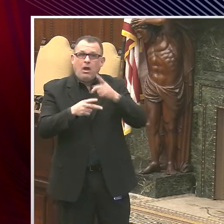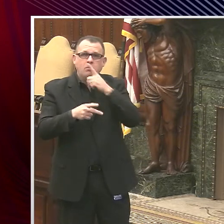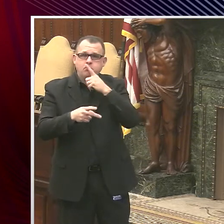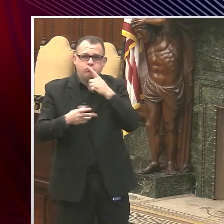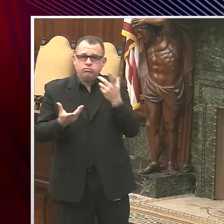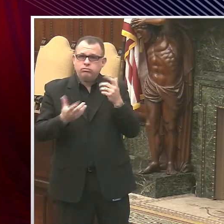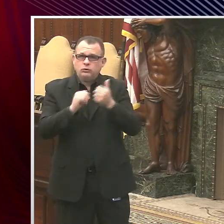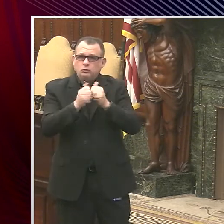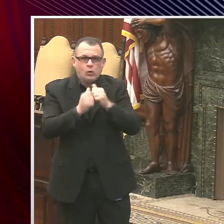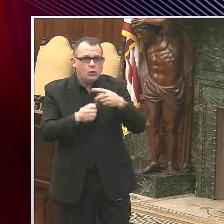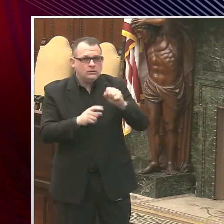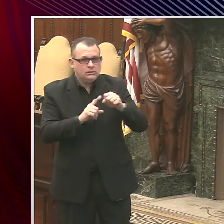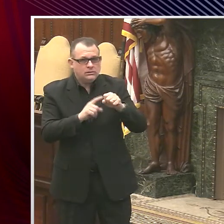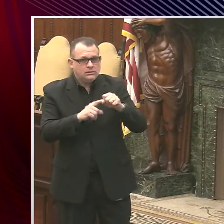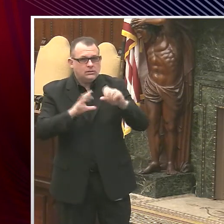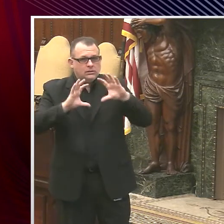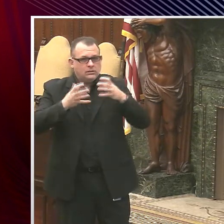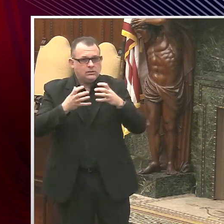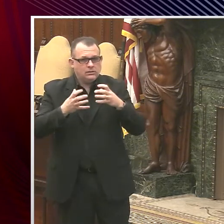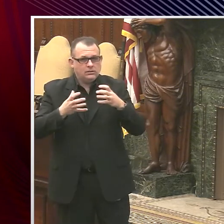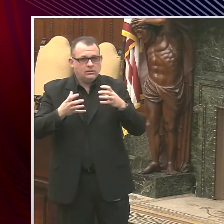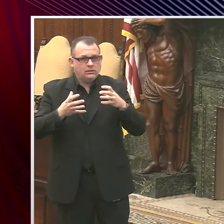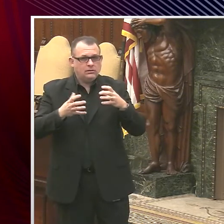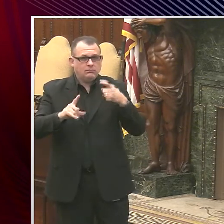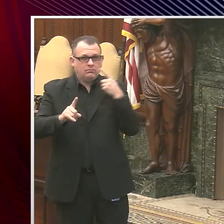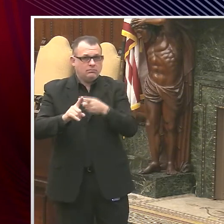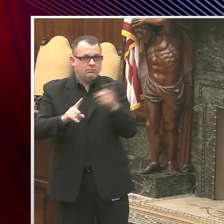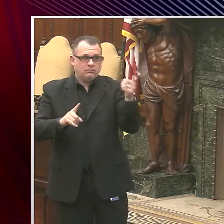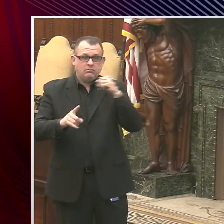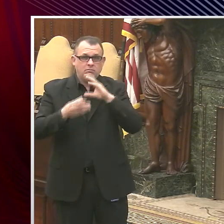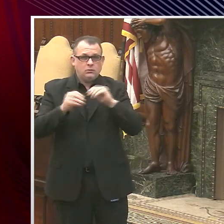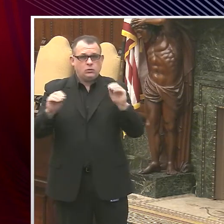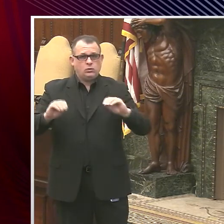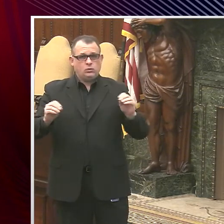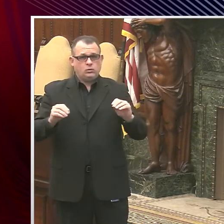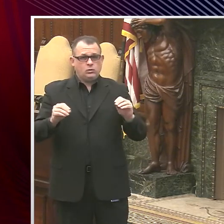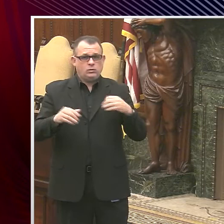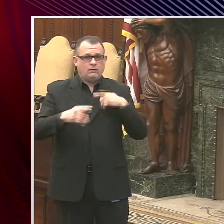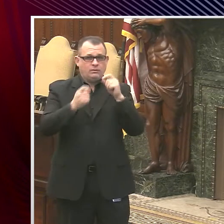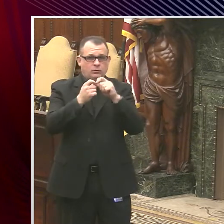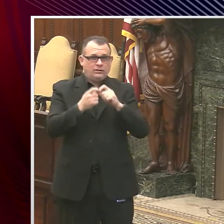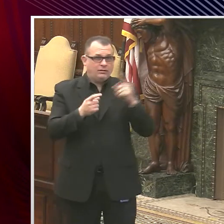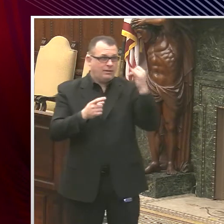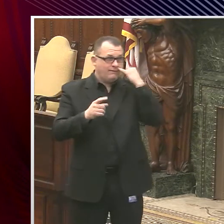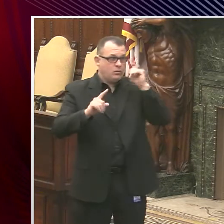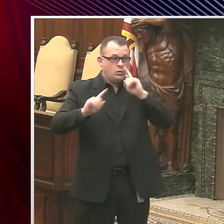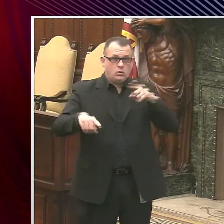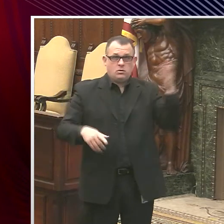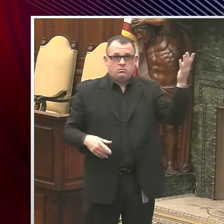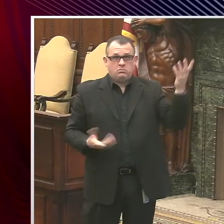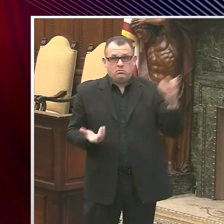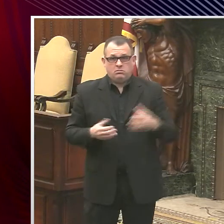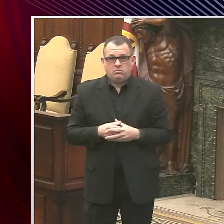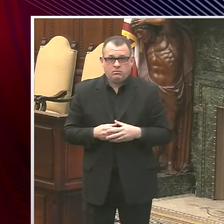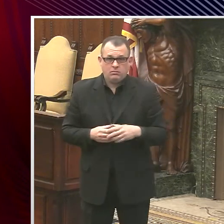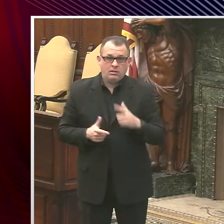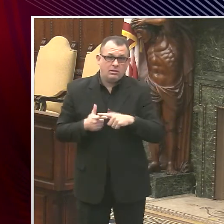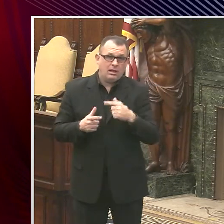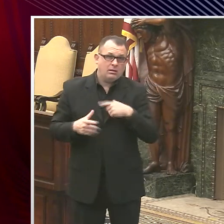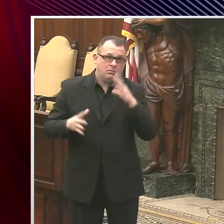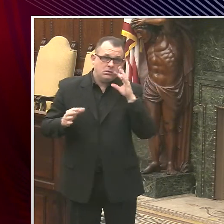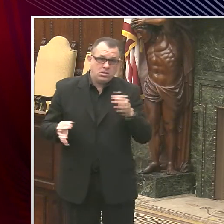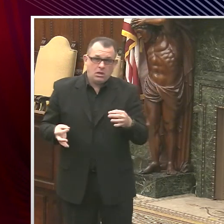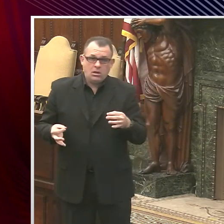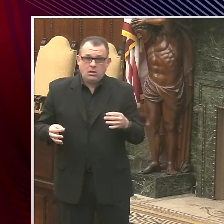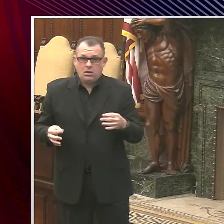specifically or sporting events specifically. I want to see more details of the order and we'll look at that and see what if we think there's